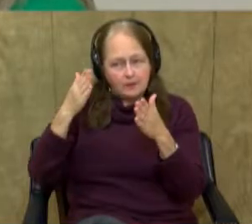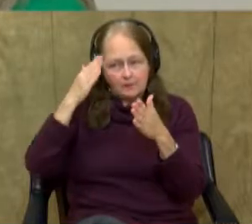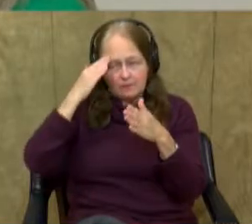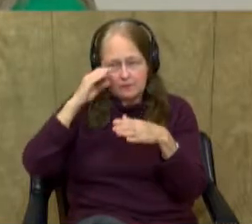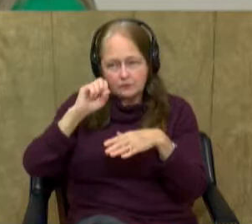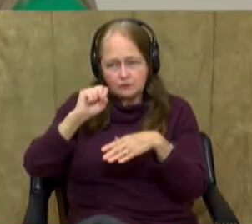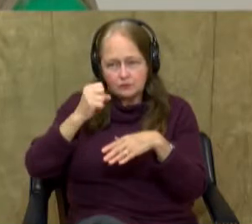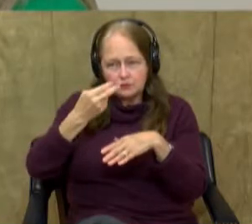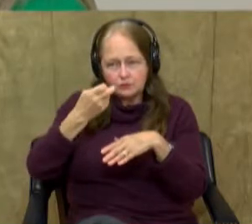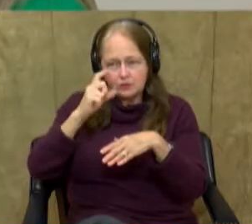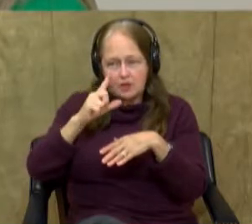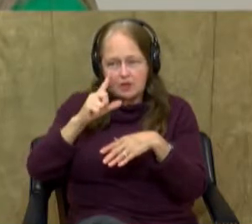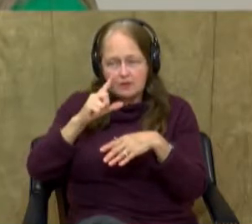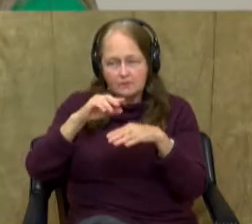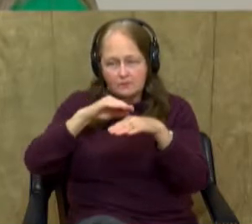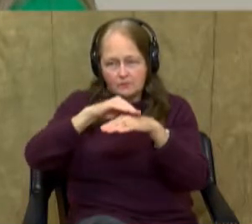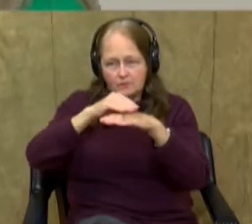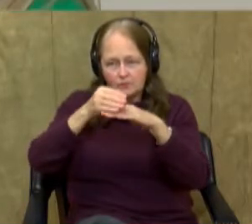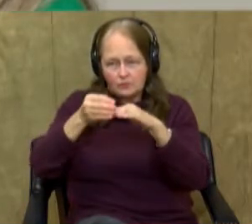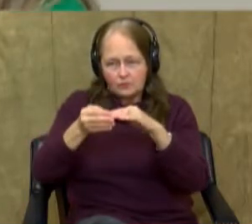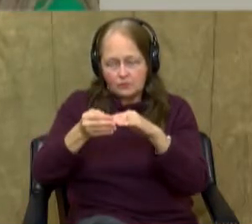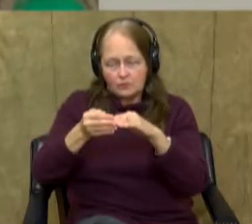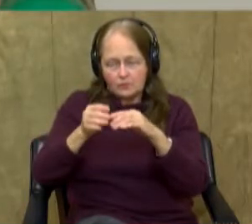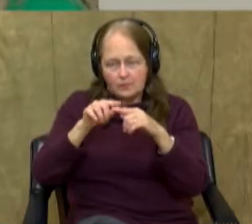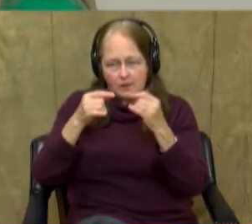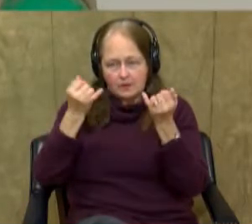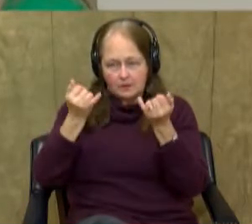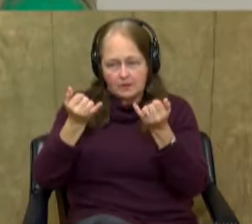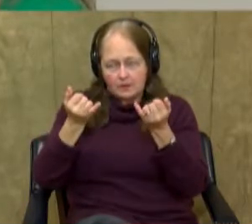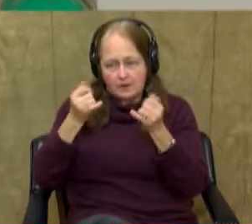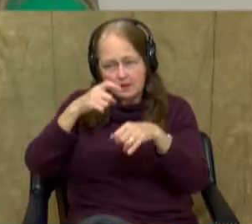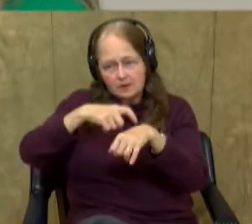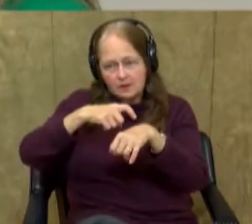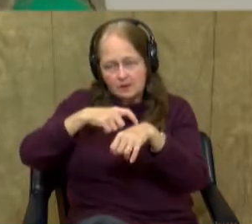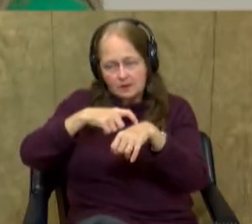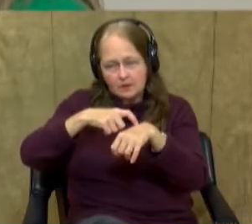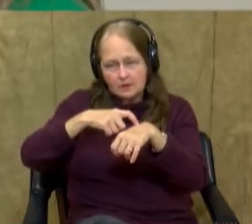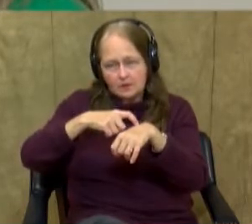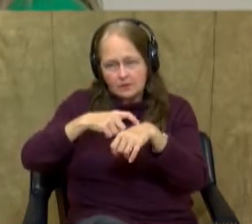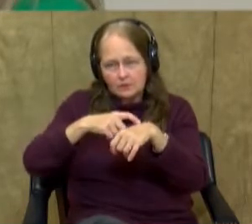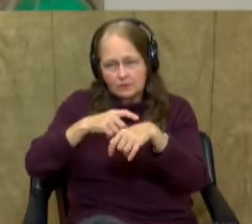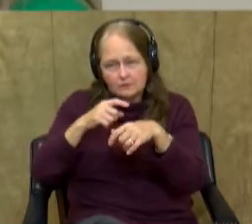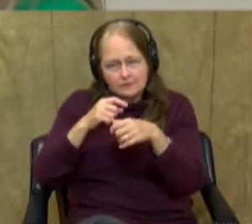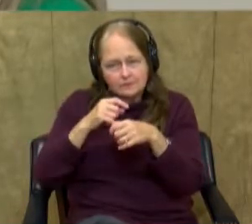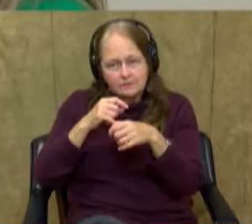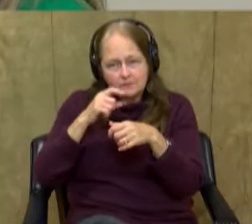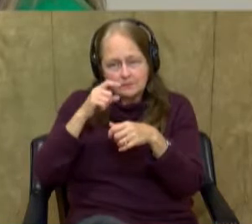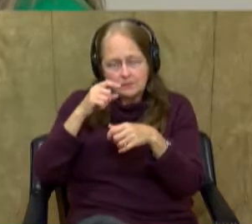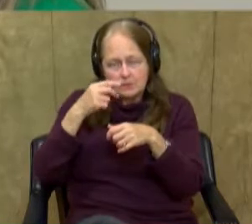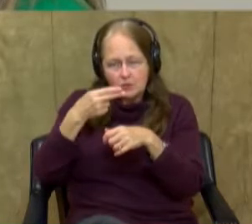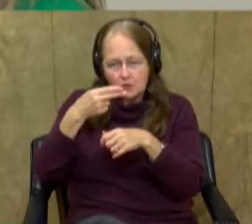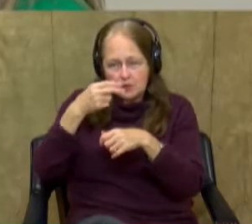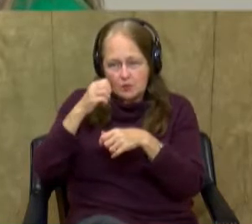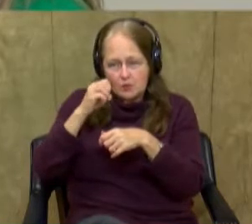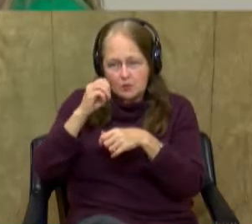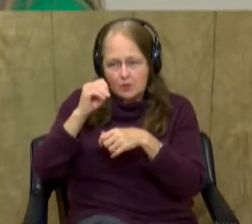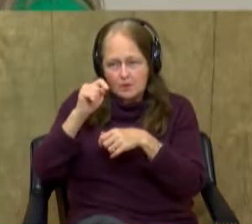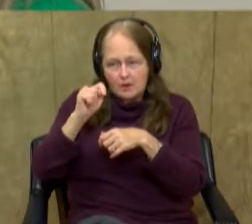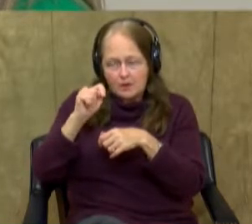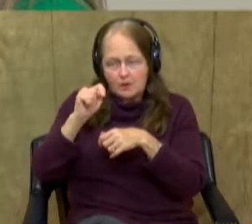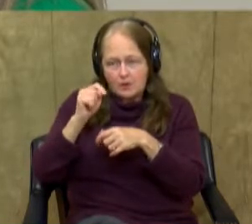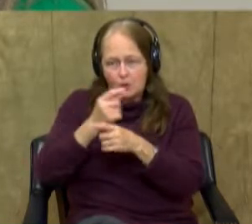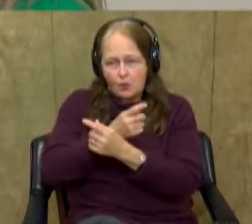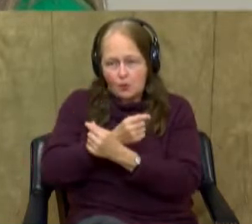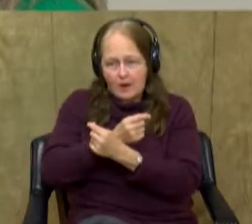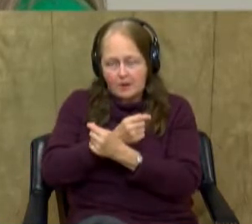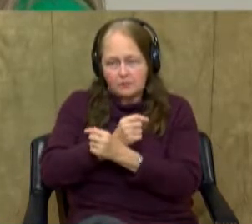felt safe and snug in his shell, but now it was too snug. Hermit Crab stepped out of the shell and